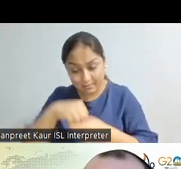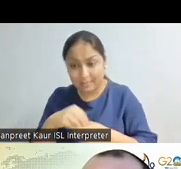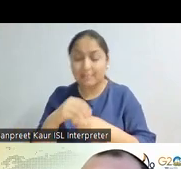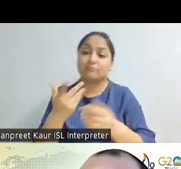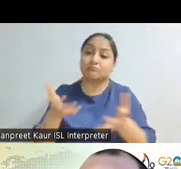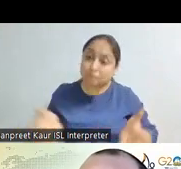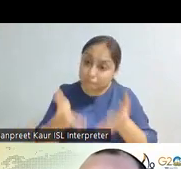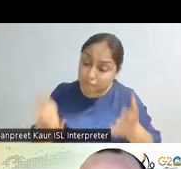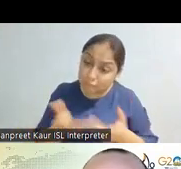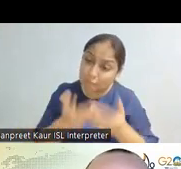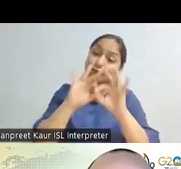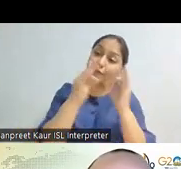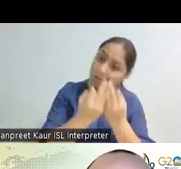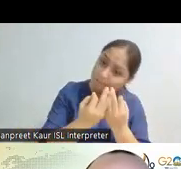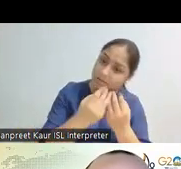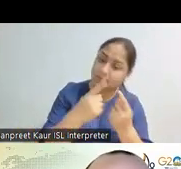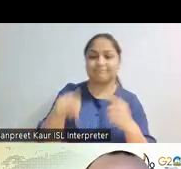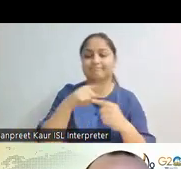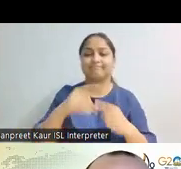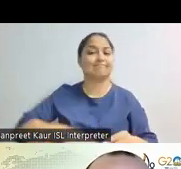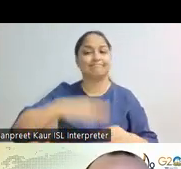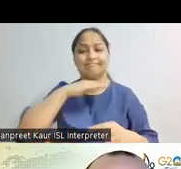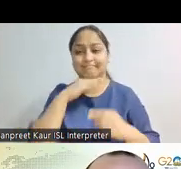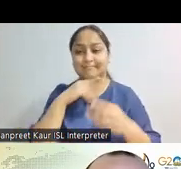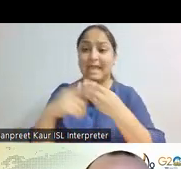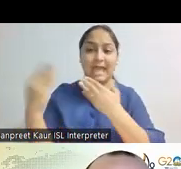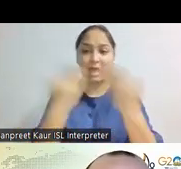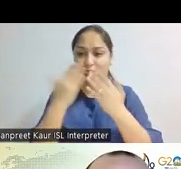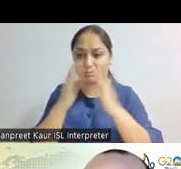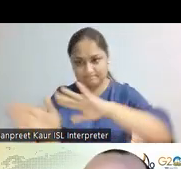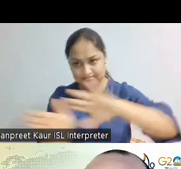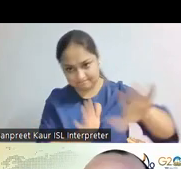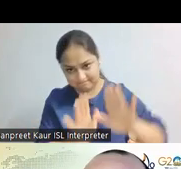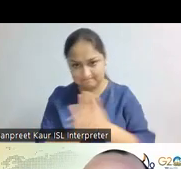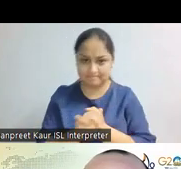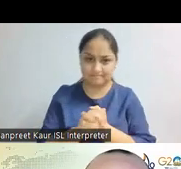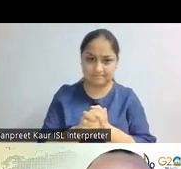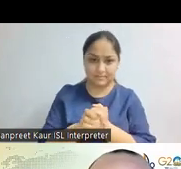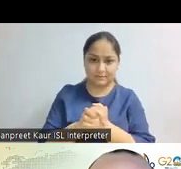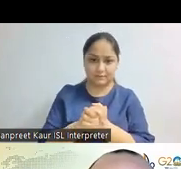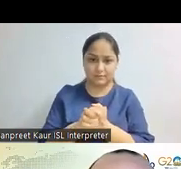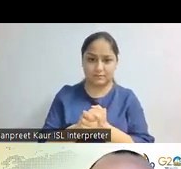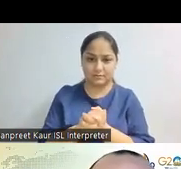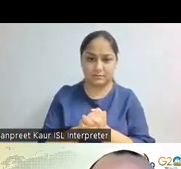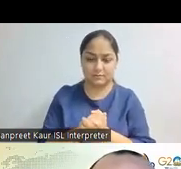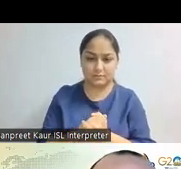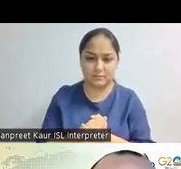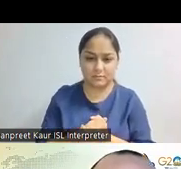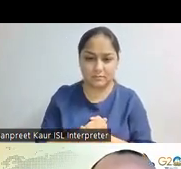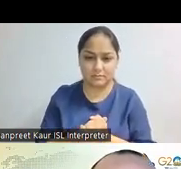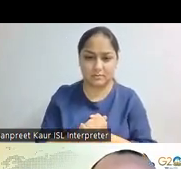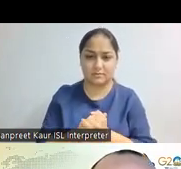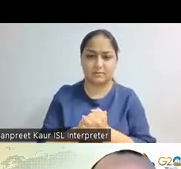wider community. So that's it from the educational breakout sector. Again, I believe we'll be promoting